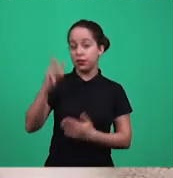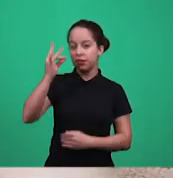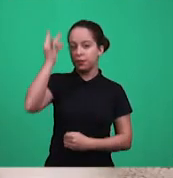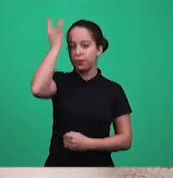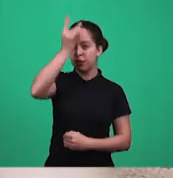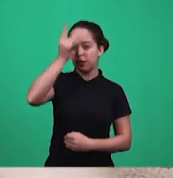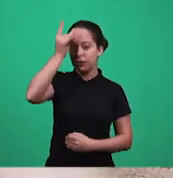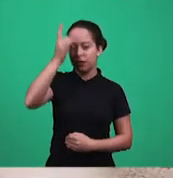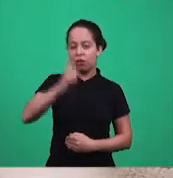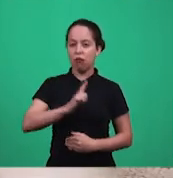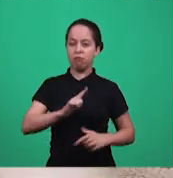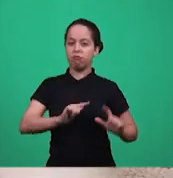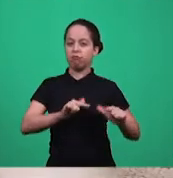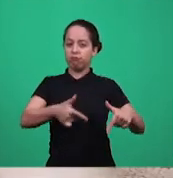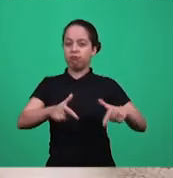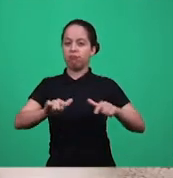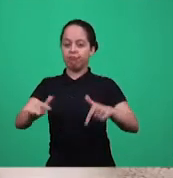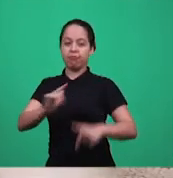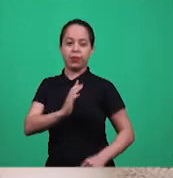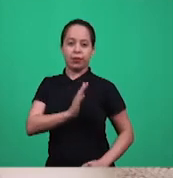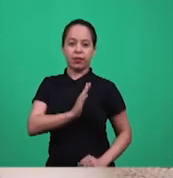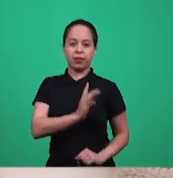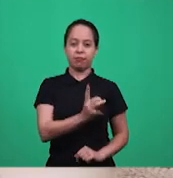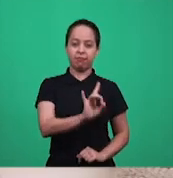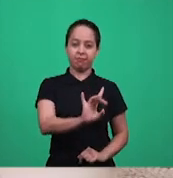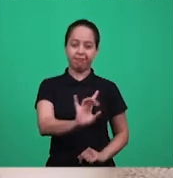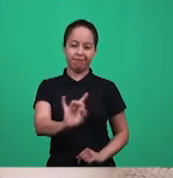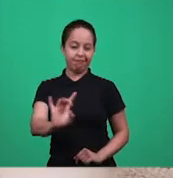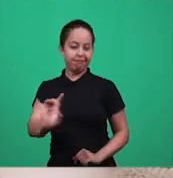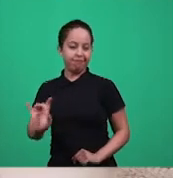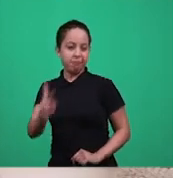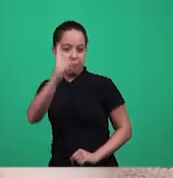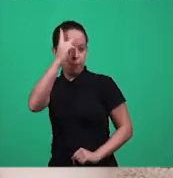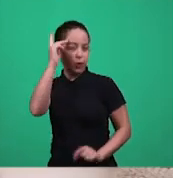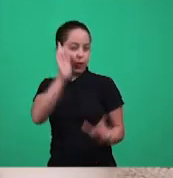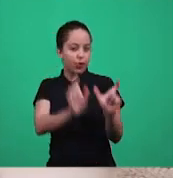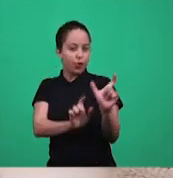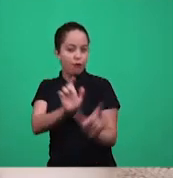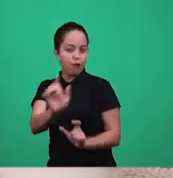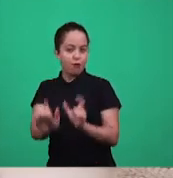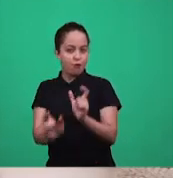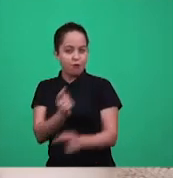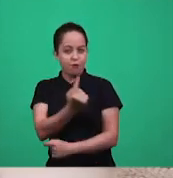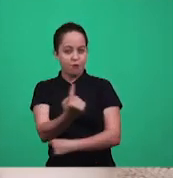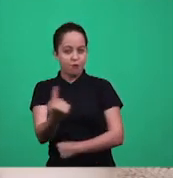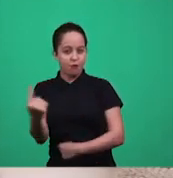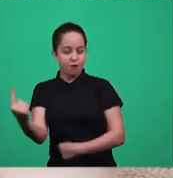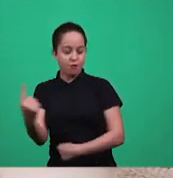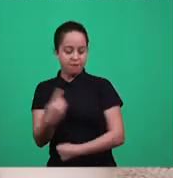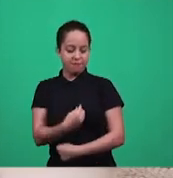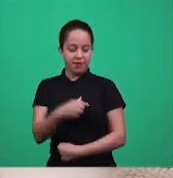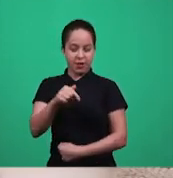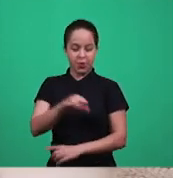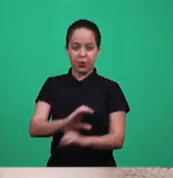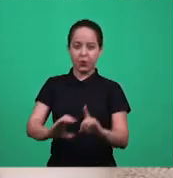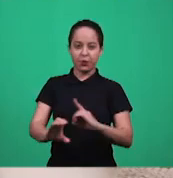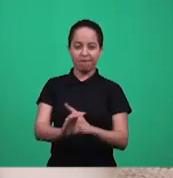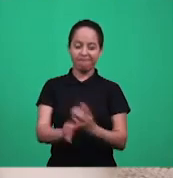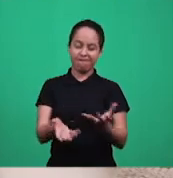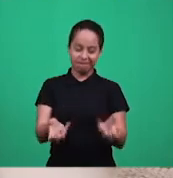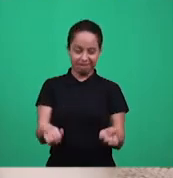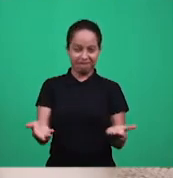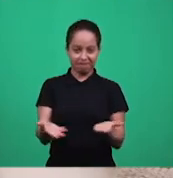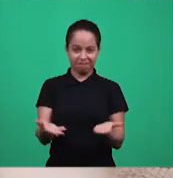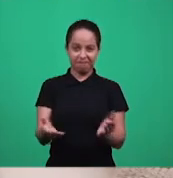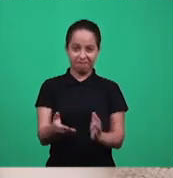Holy Spirit is operating in each heart, in each person, in all of those which are participating of